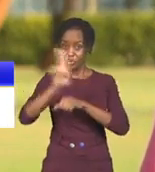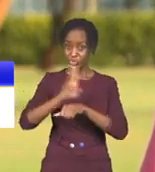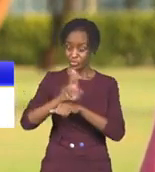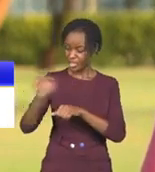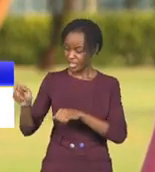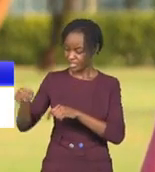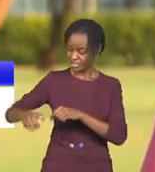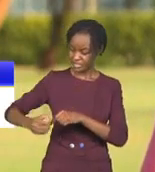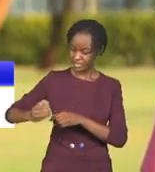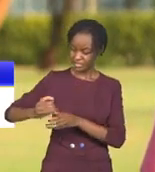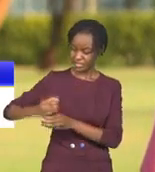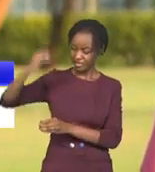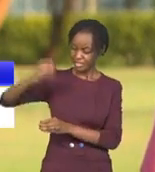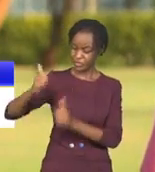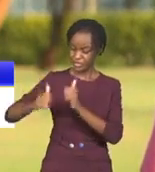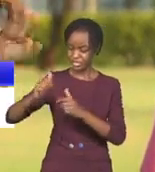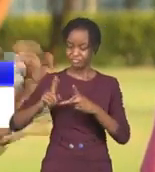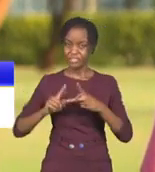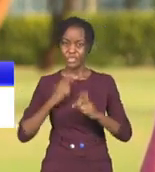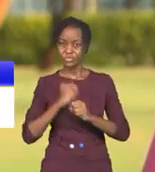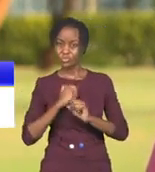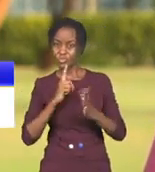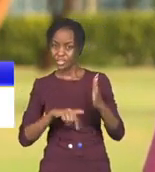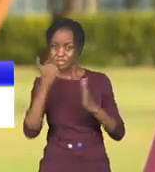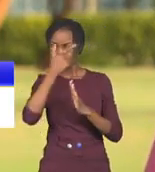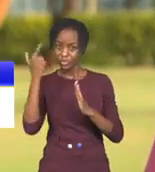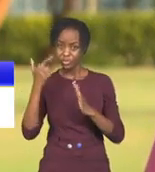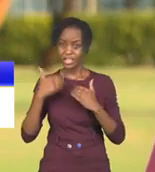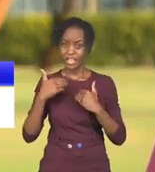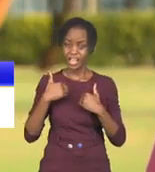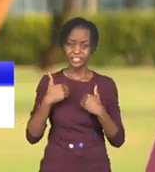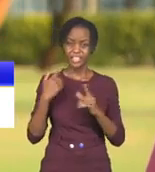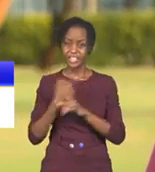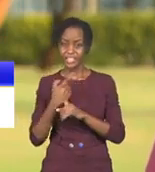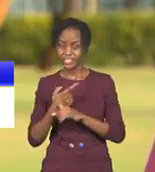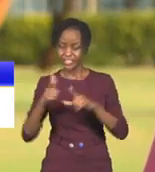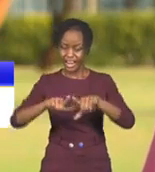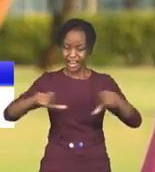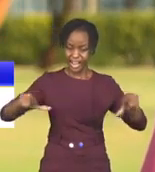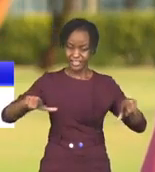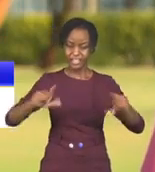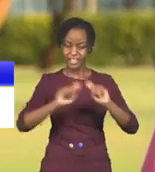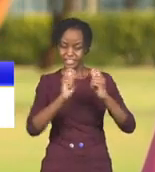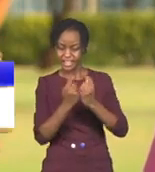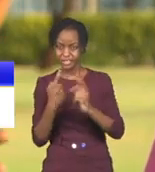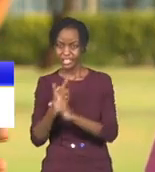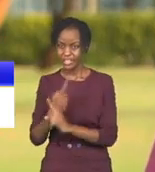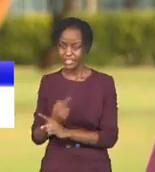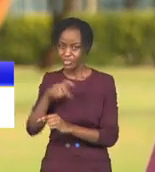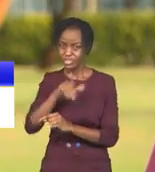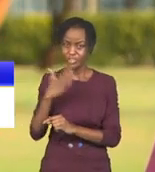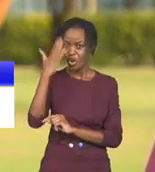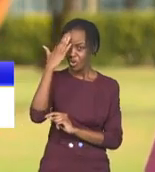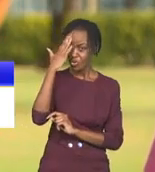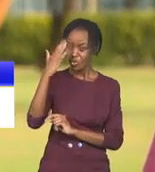to do when you get to a particular place, because golf has different places. There's putting, there's bunker, there's chipping, so you know what club to use when